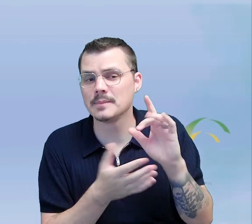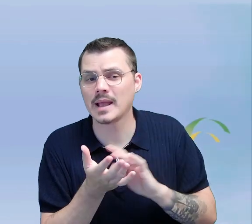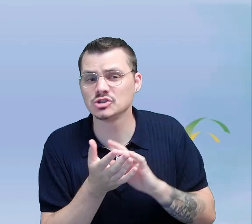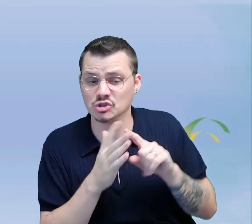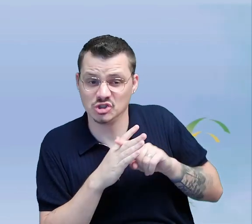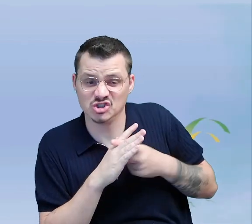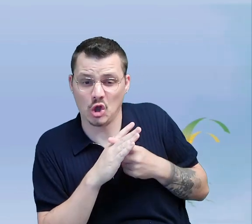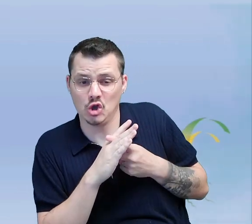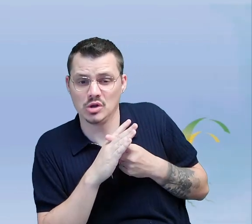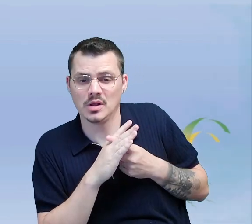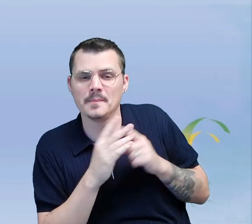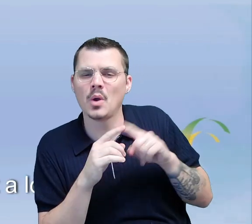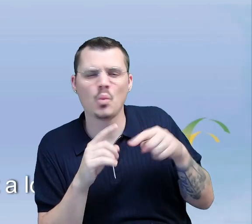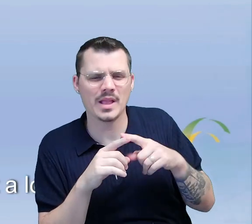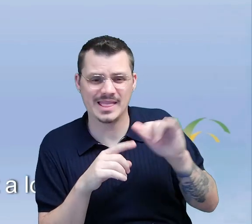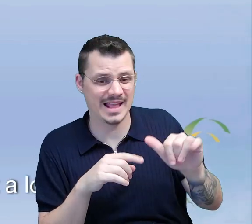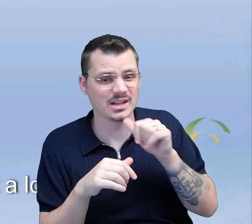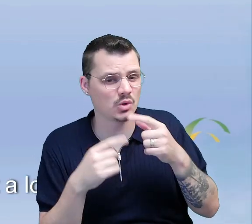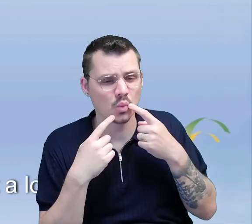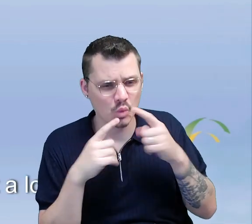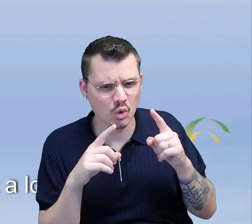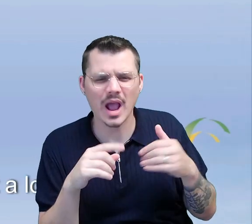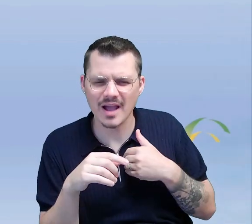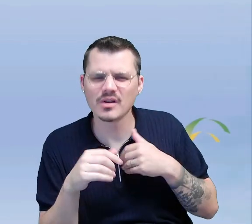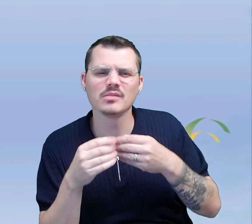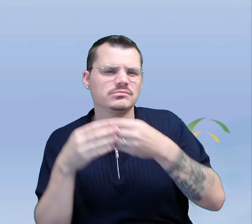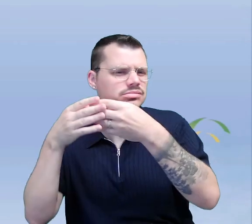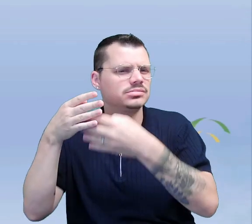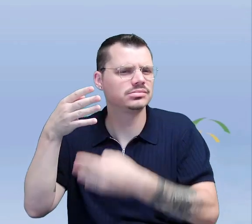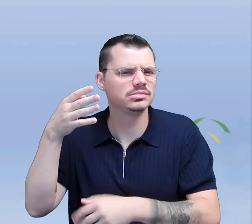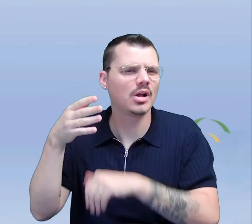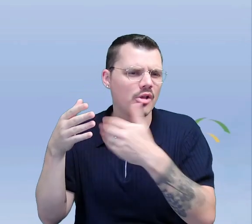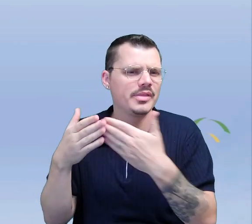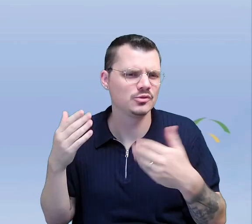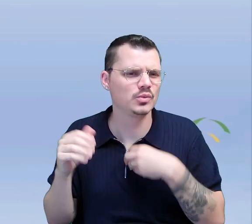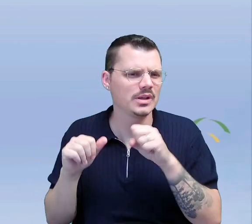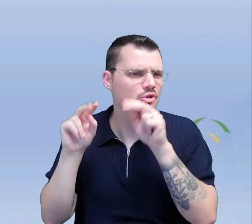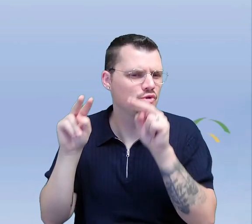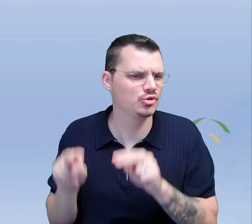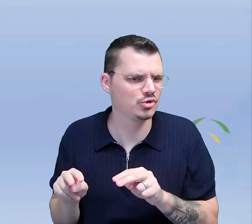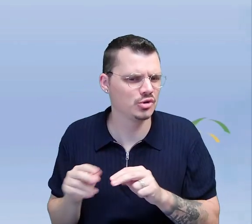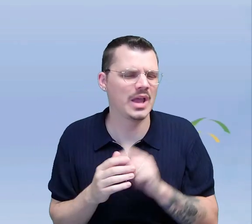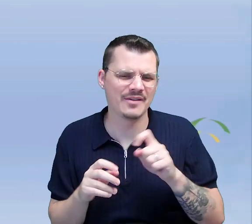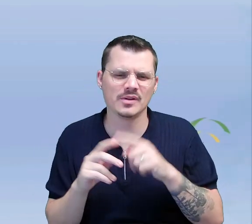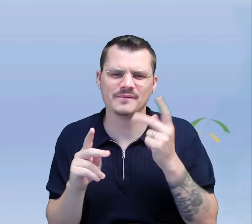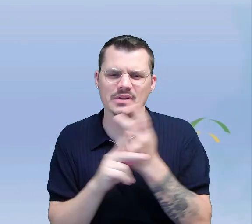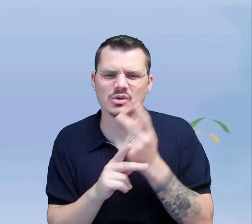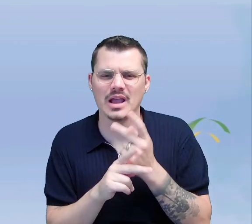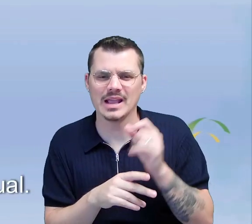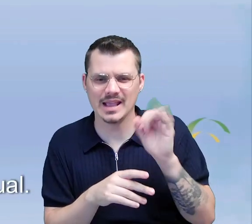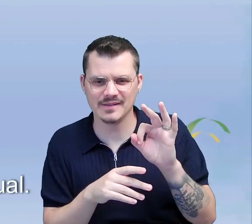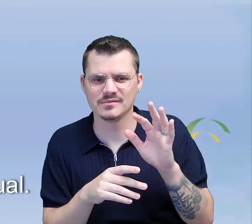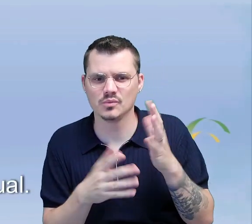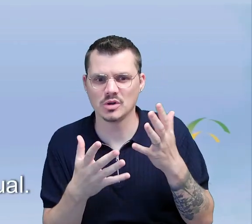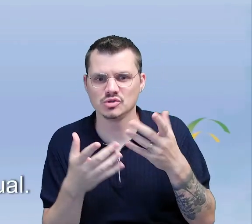OCD medicine to start. But when that doesn't work, we've got a lot longer list of stuff we got to figure out